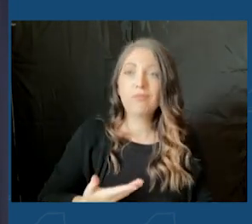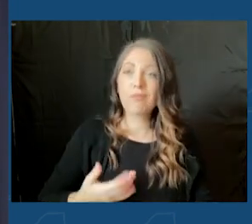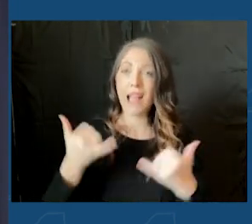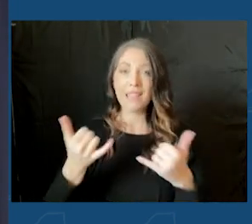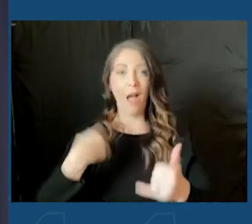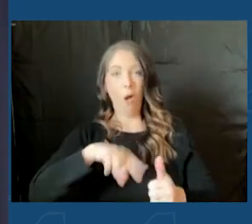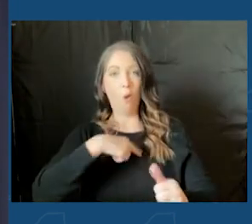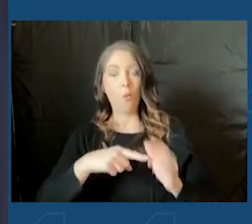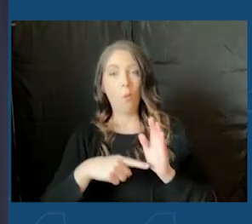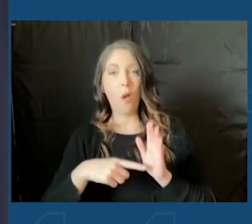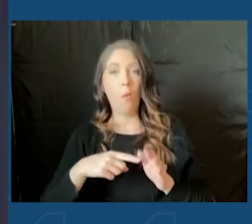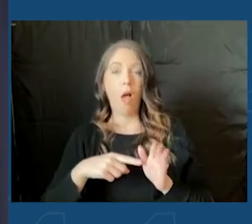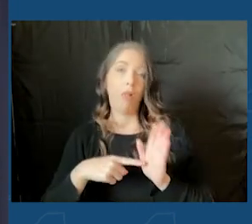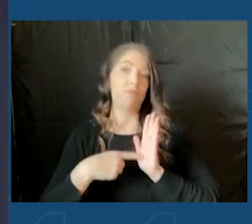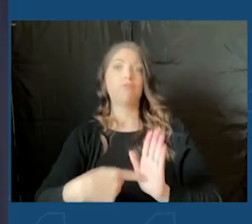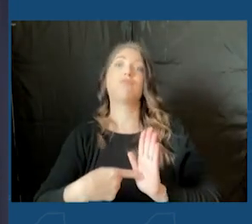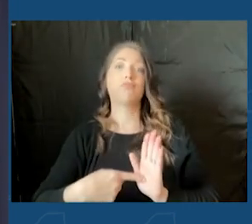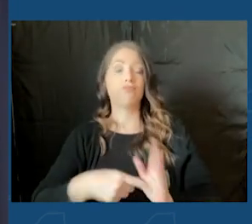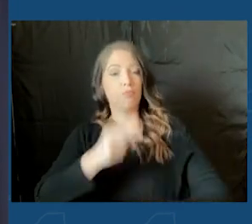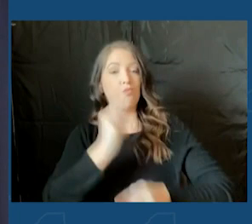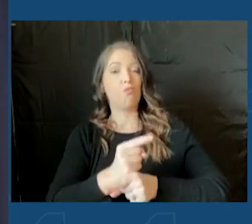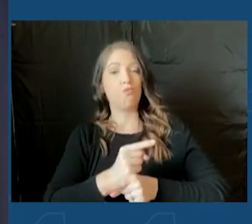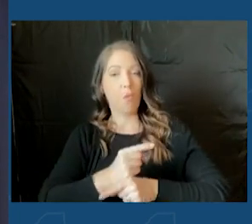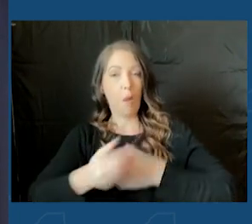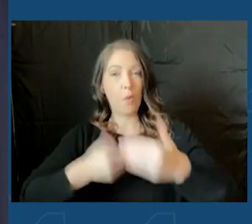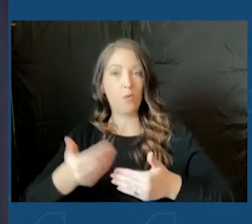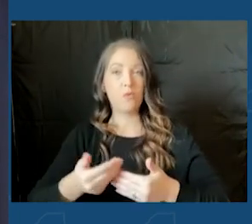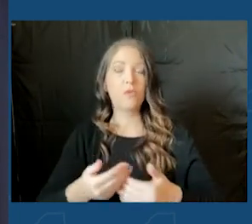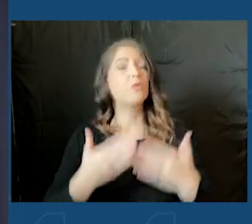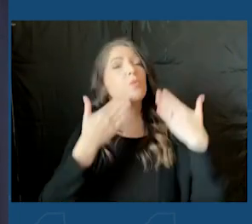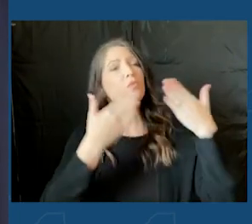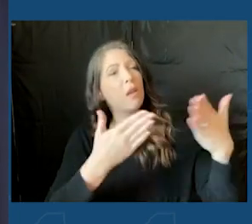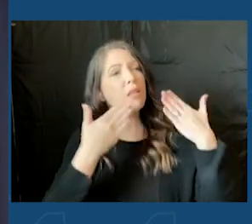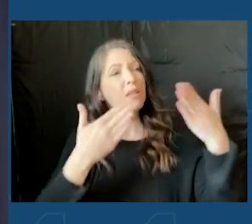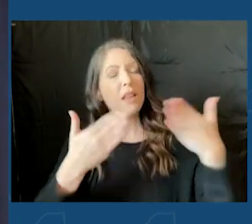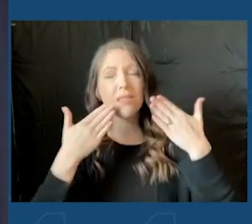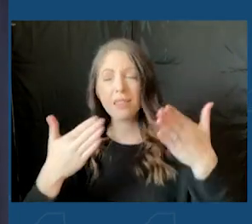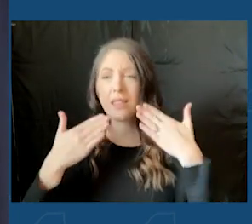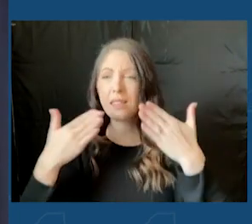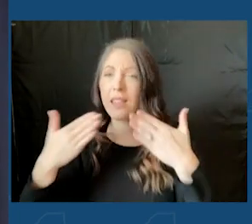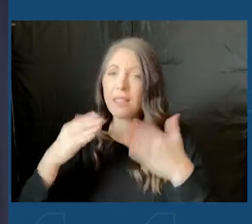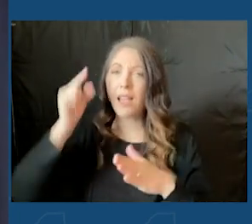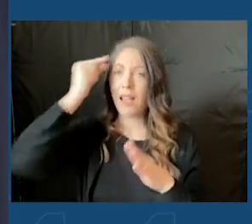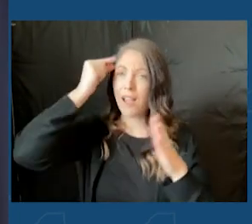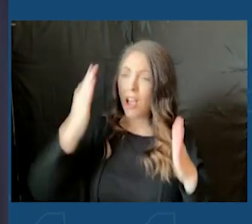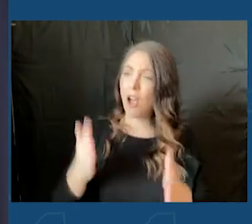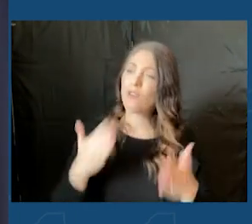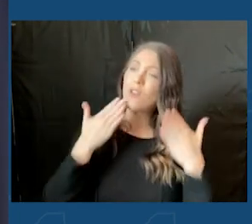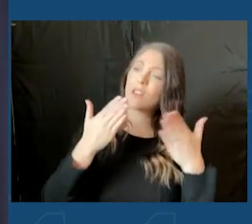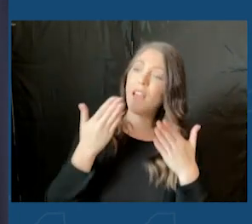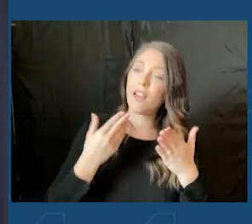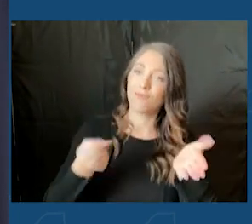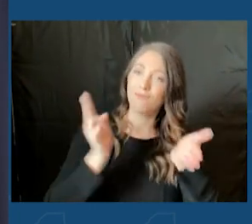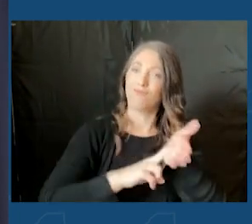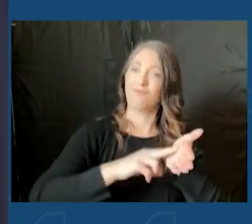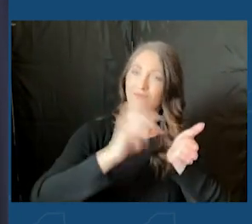move. We're going to build some homes. So thank you so much for all of you. Governor, thank you so much. Let's sign a bill.